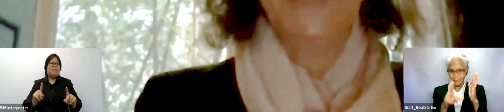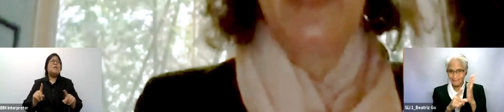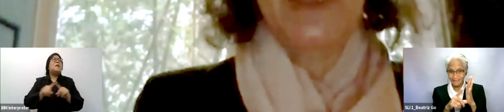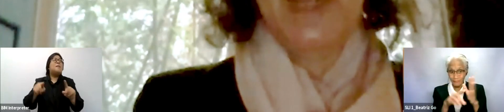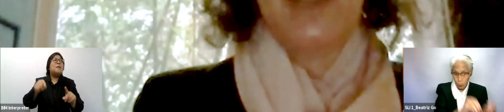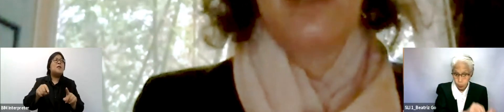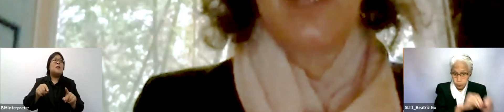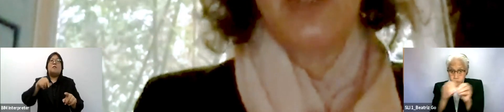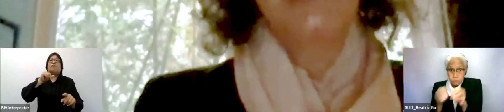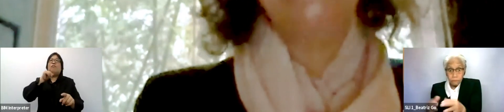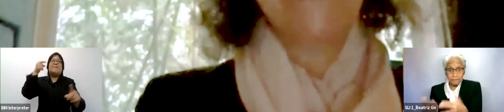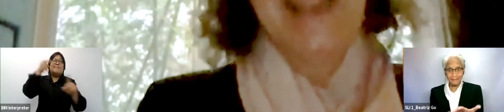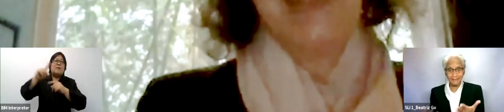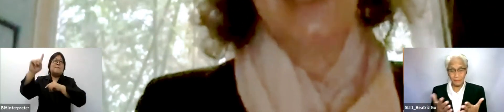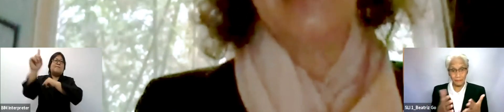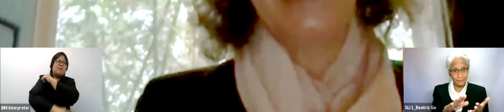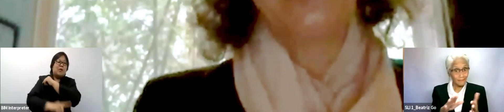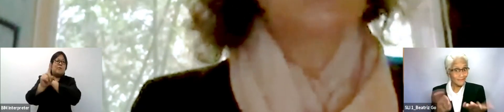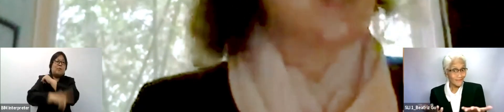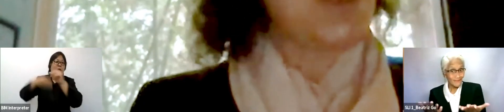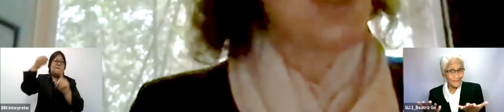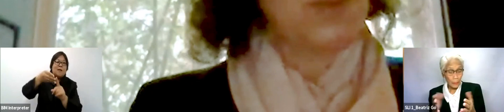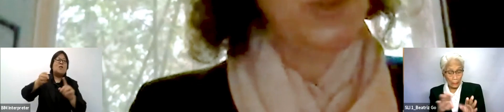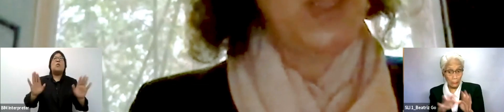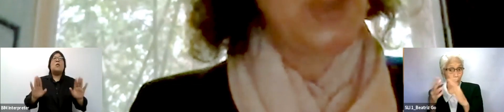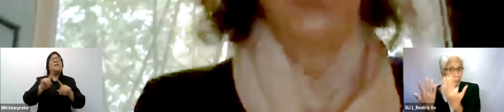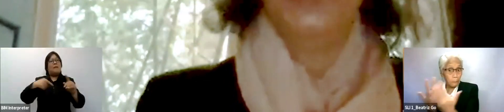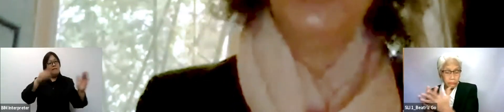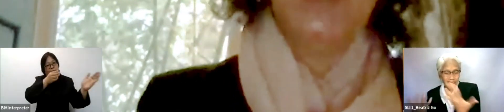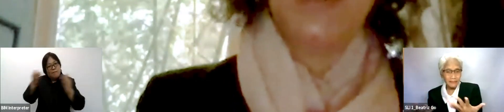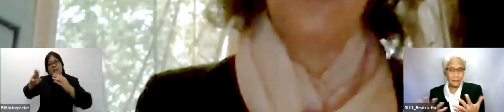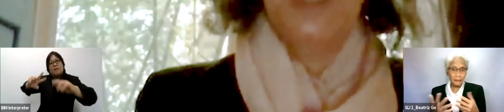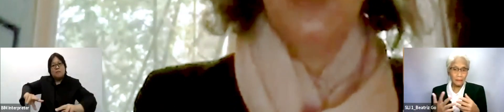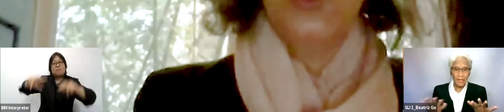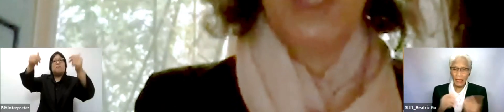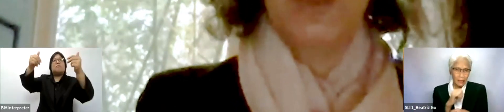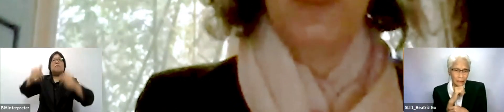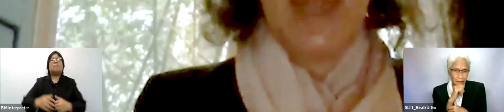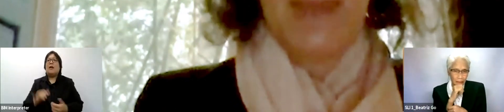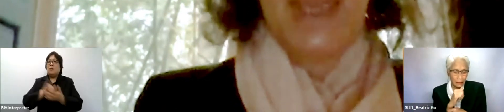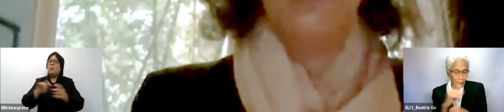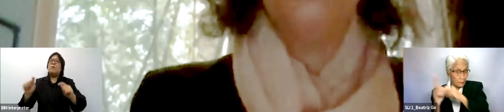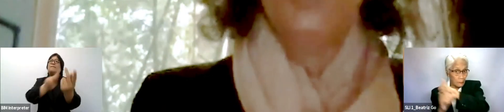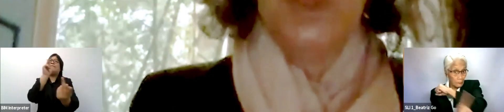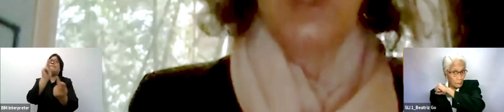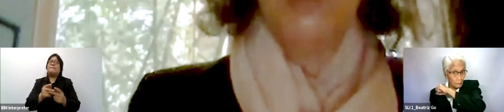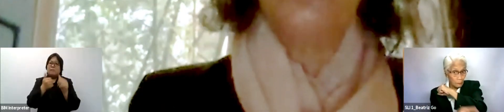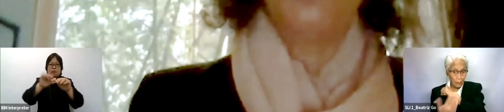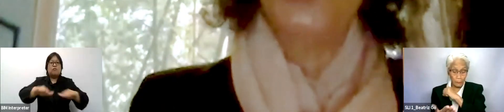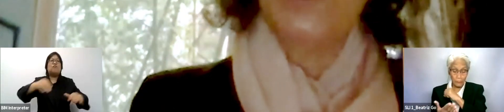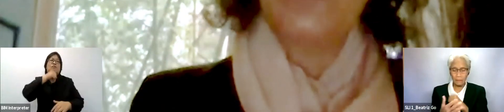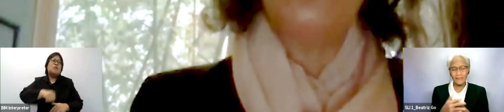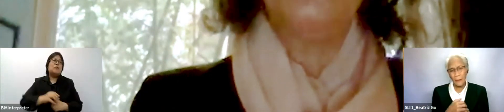on rehabilitating that child. And that, again, as we've seen with WHO or UNICEF during the pandemic, puts a